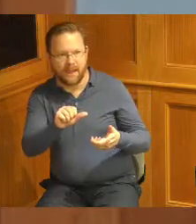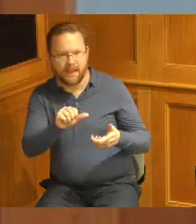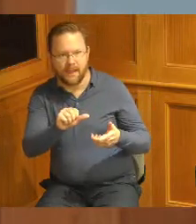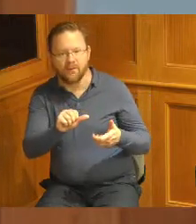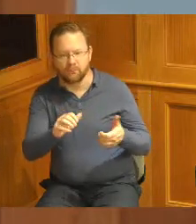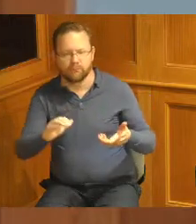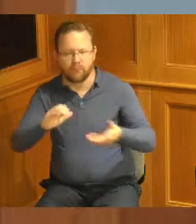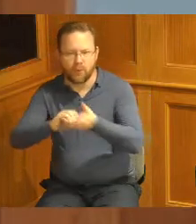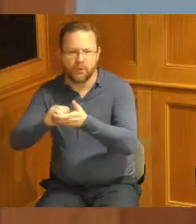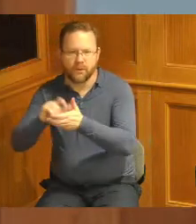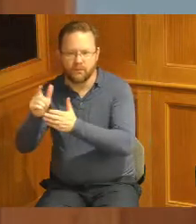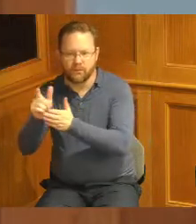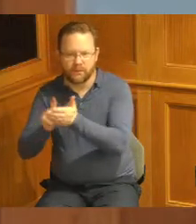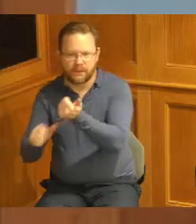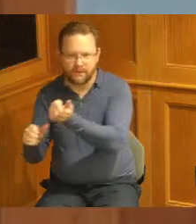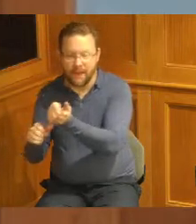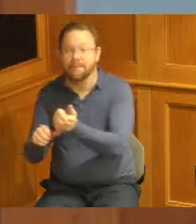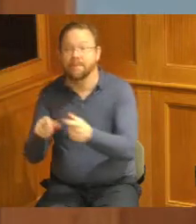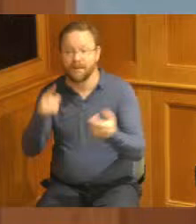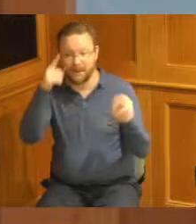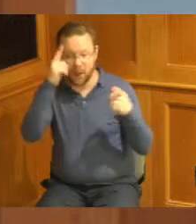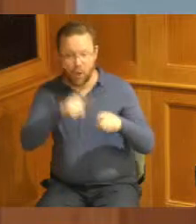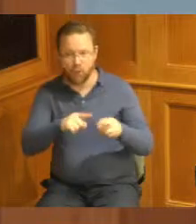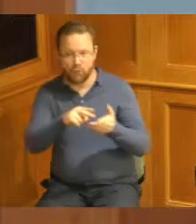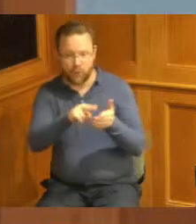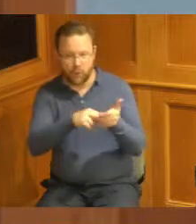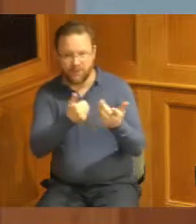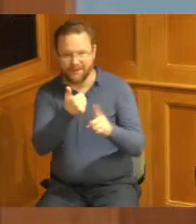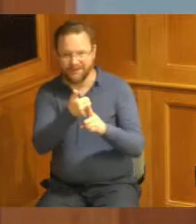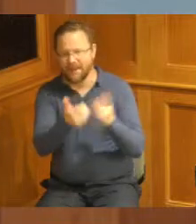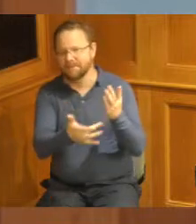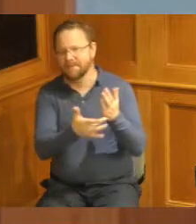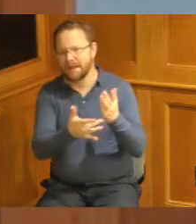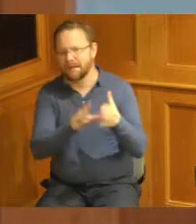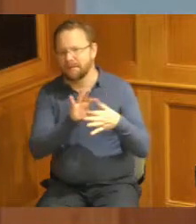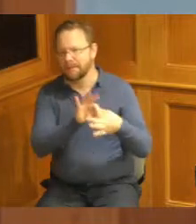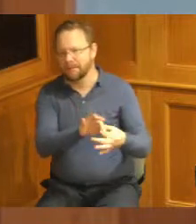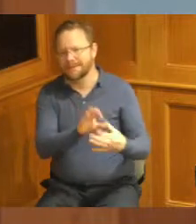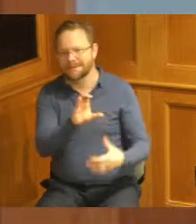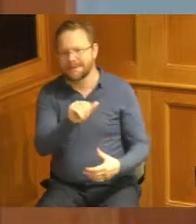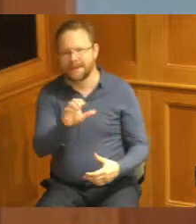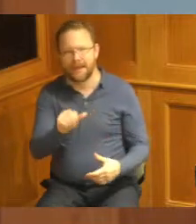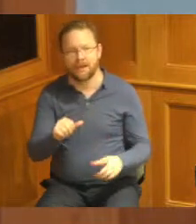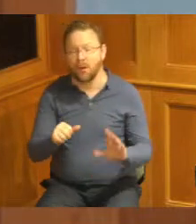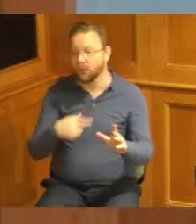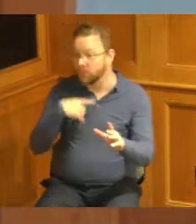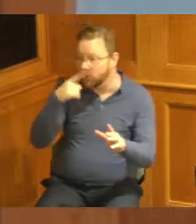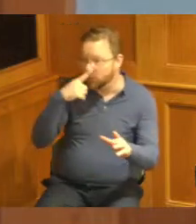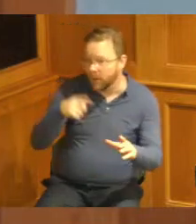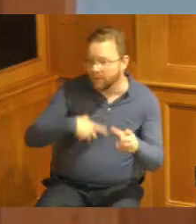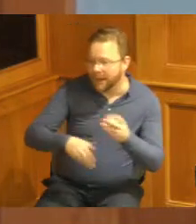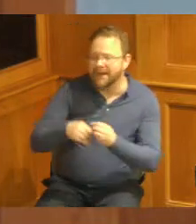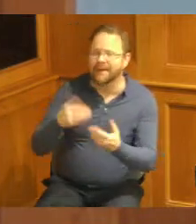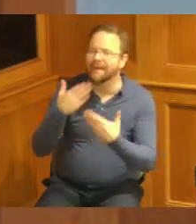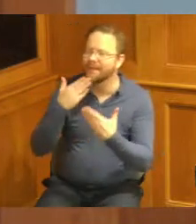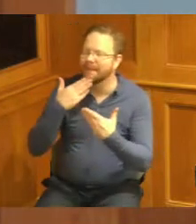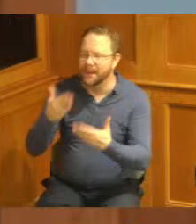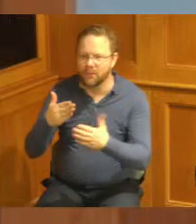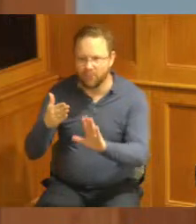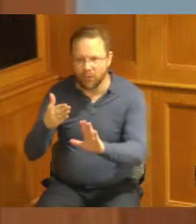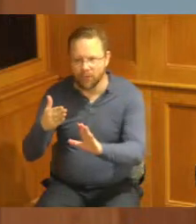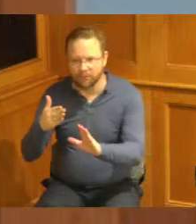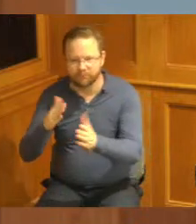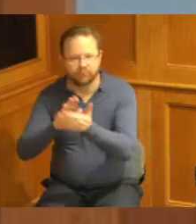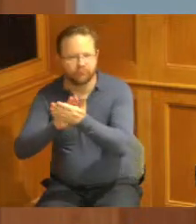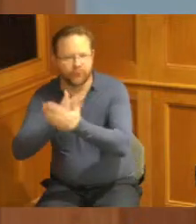aid. Okay. I think the agreement would be Okay. with CAA. Okay. Very good. And if you don't mind, I really appreciate the thank yous, but where's